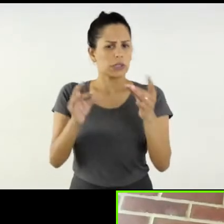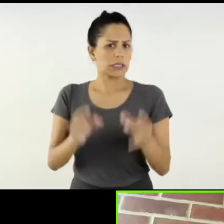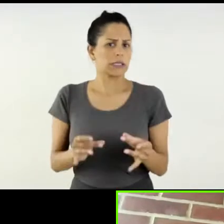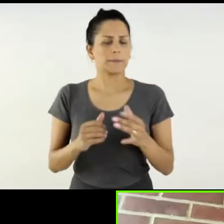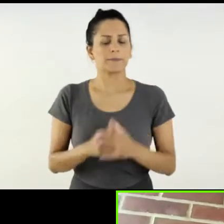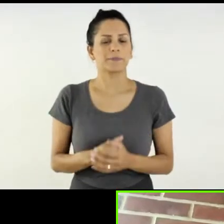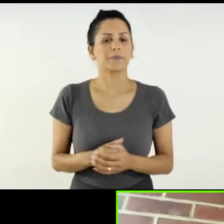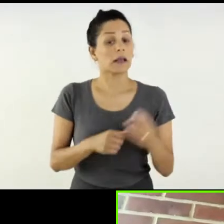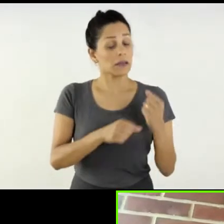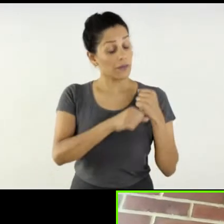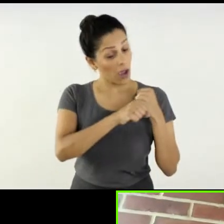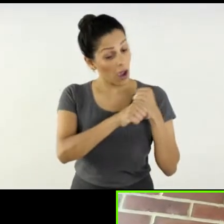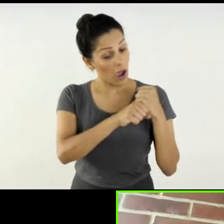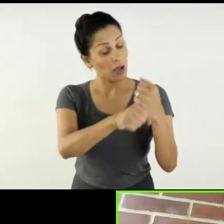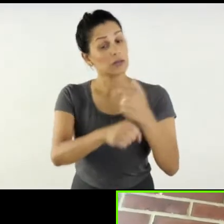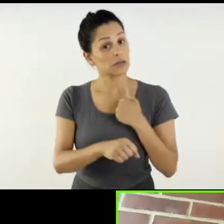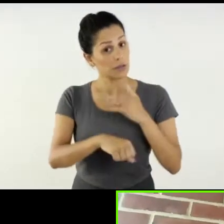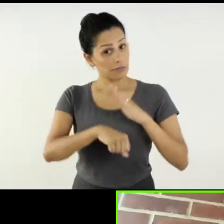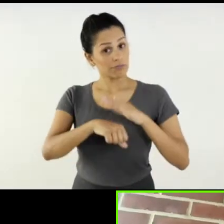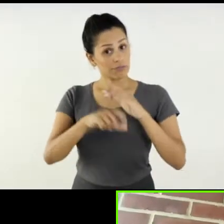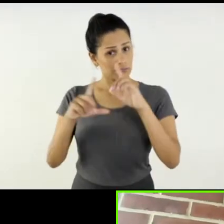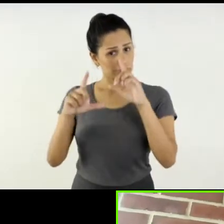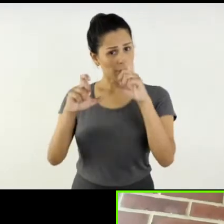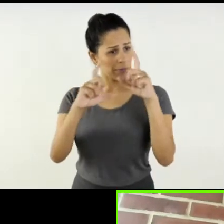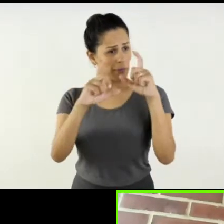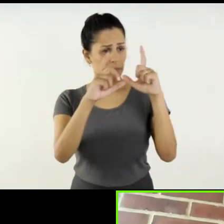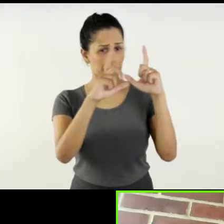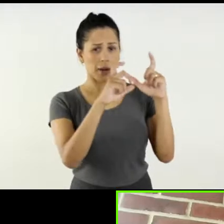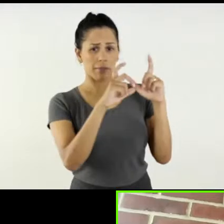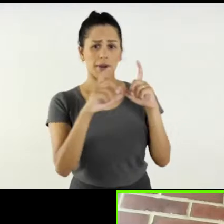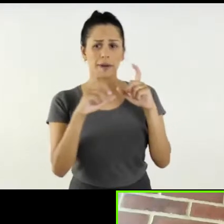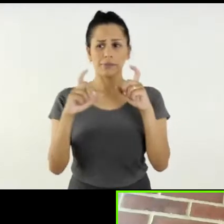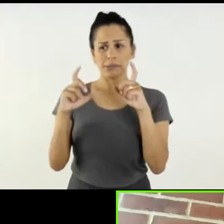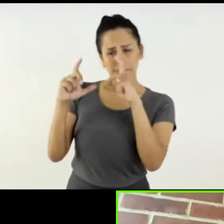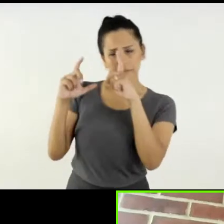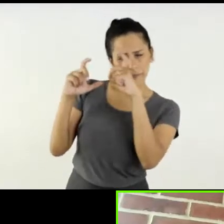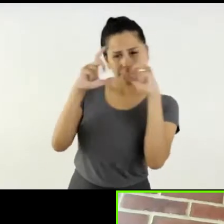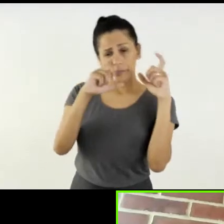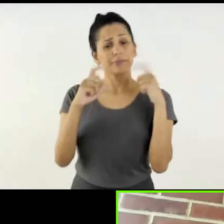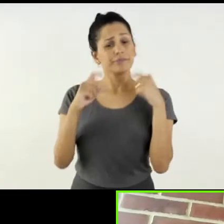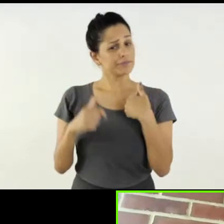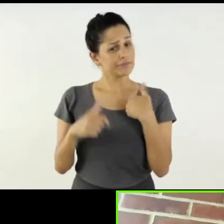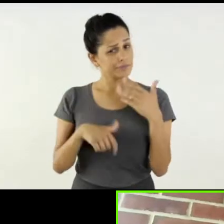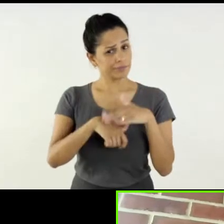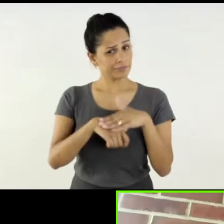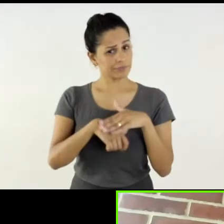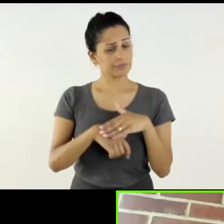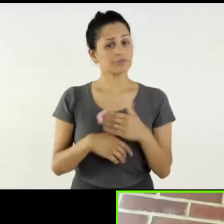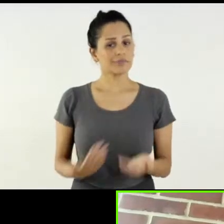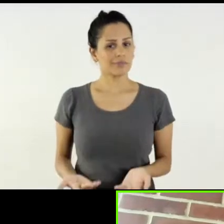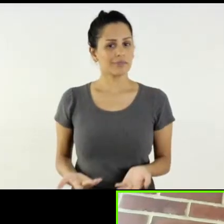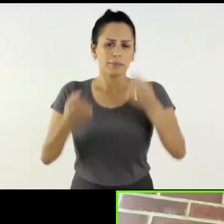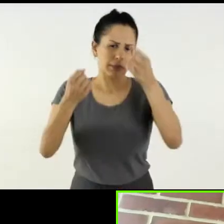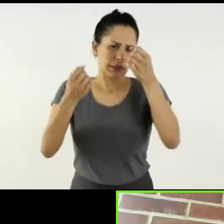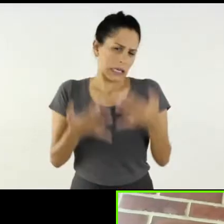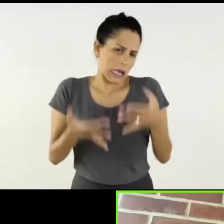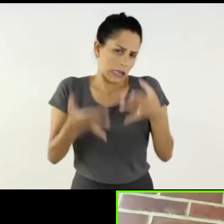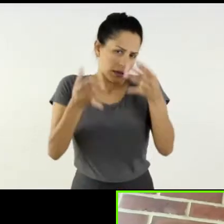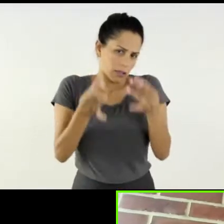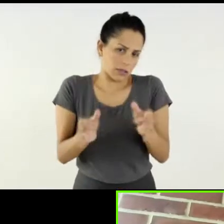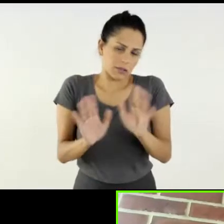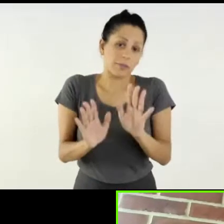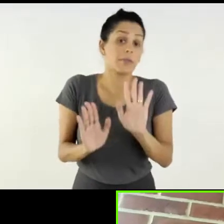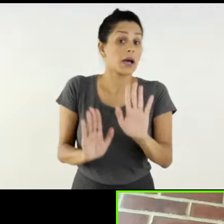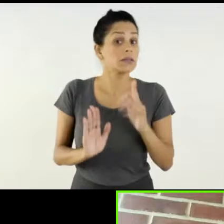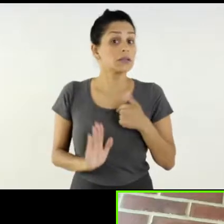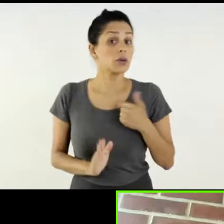and I'll spare you sort of the, you know, the trajectory, but ultimately I photographed the photographs. I think